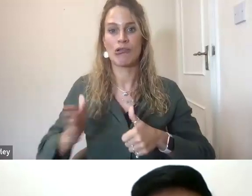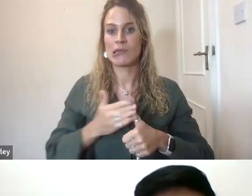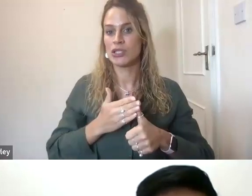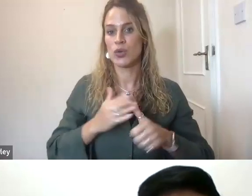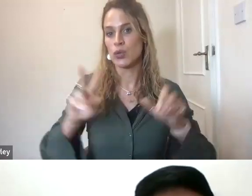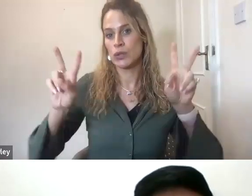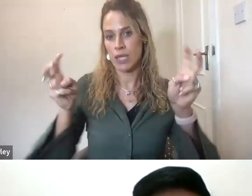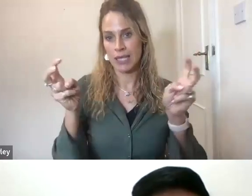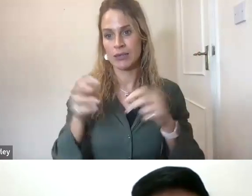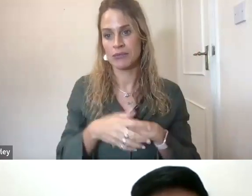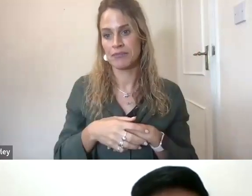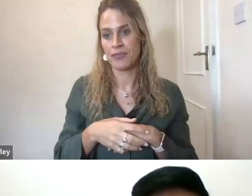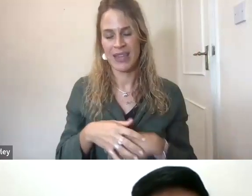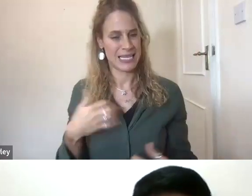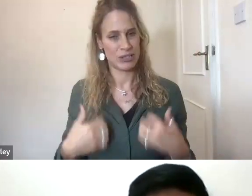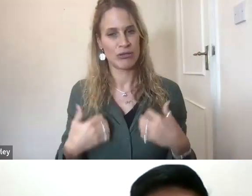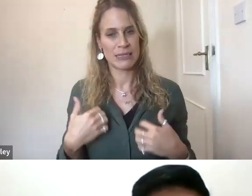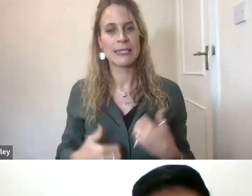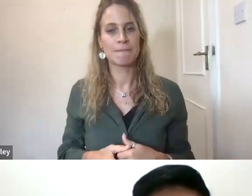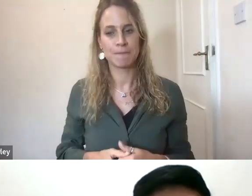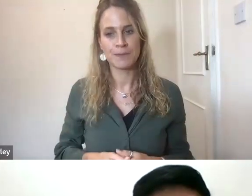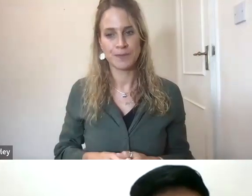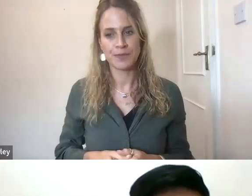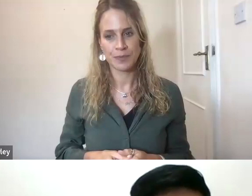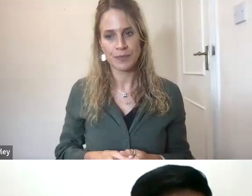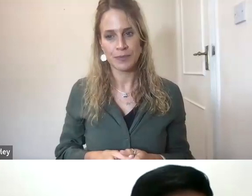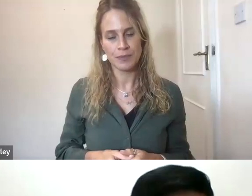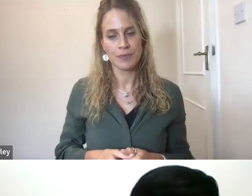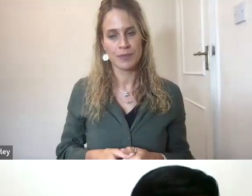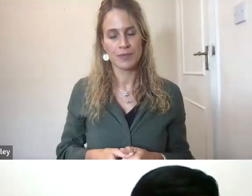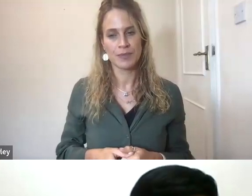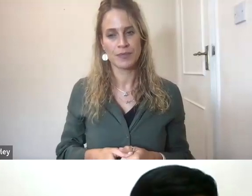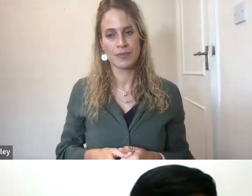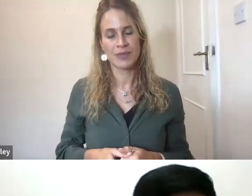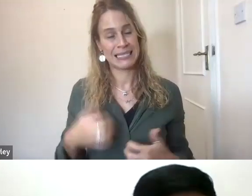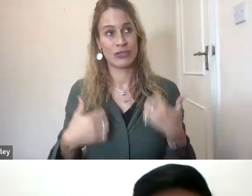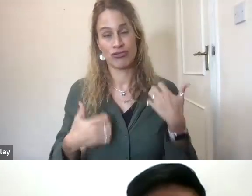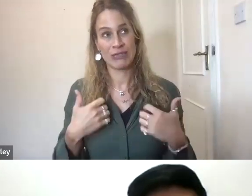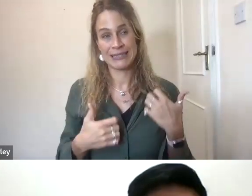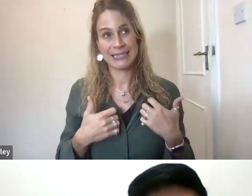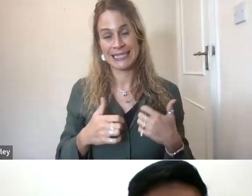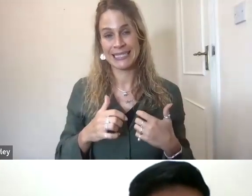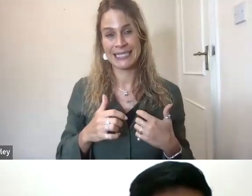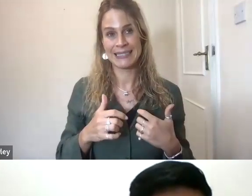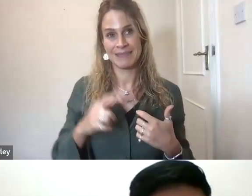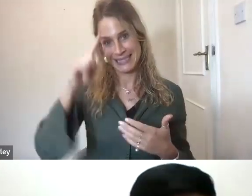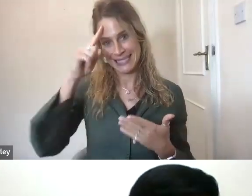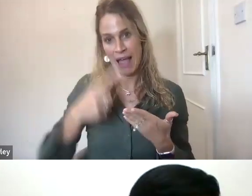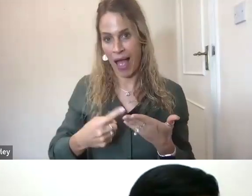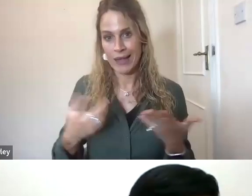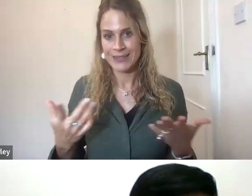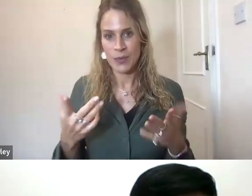interesting act, I think, from the point of view of a translator. I'm definitely considering it more